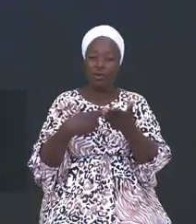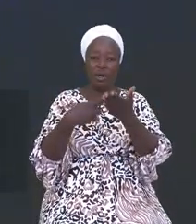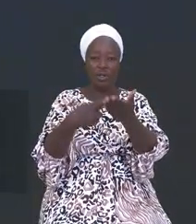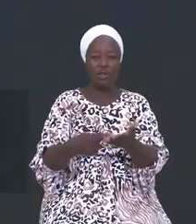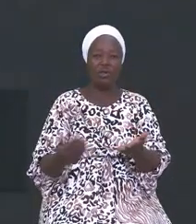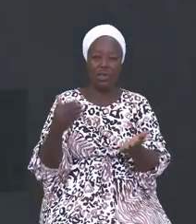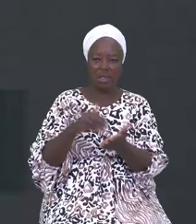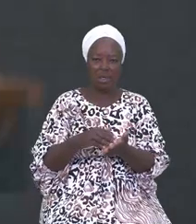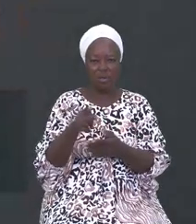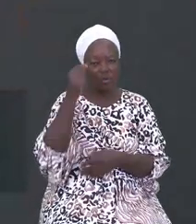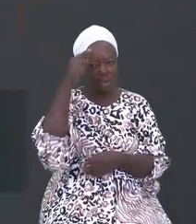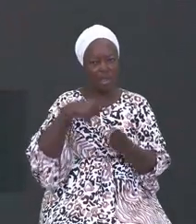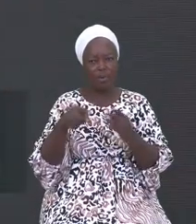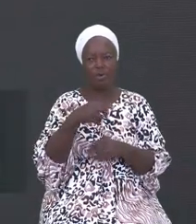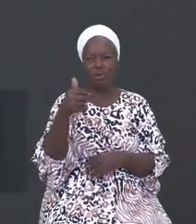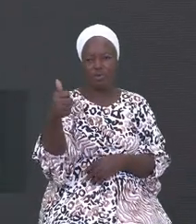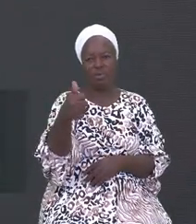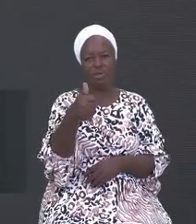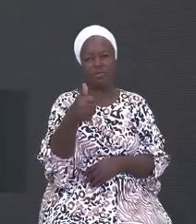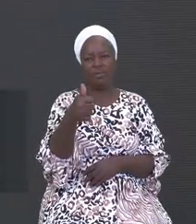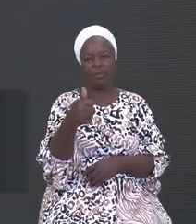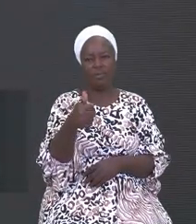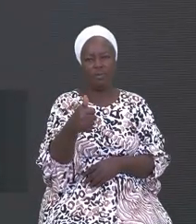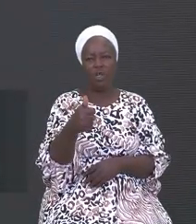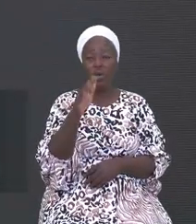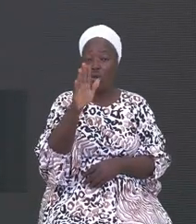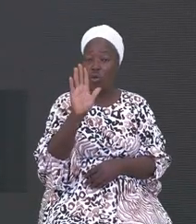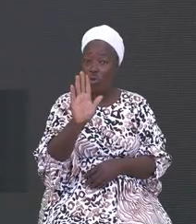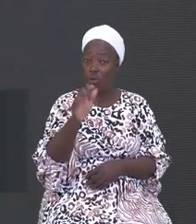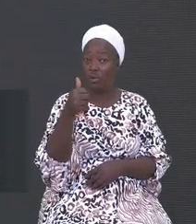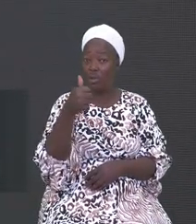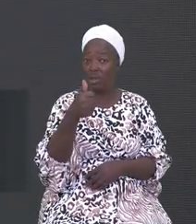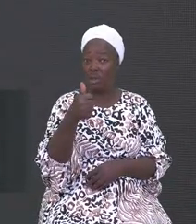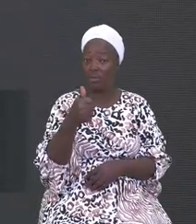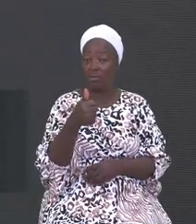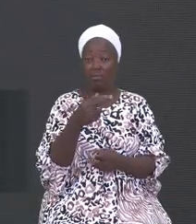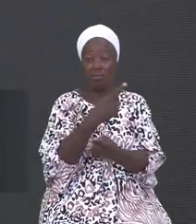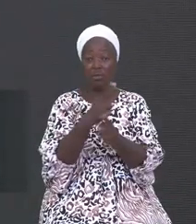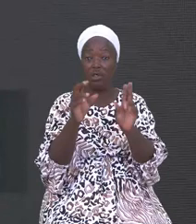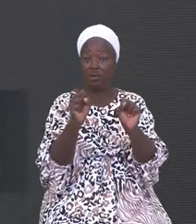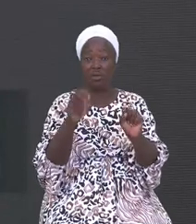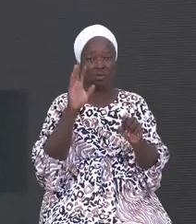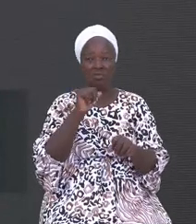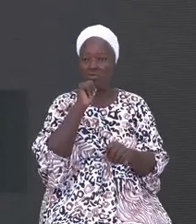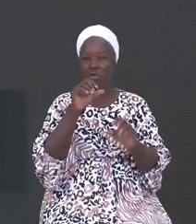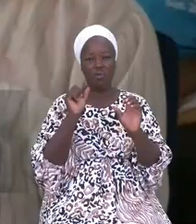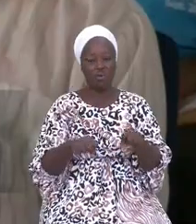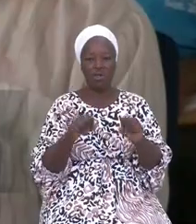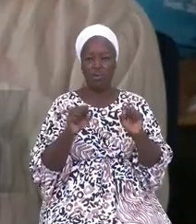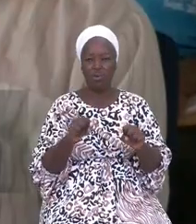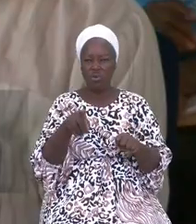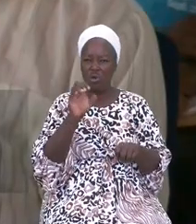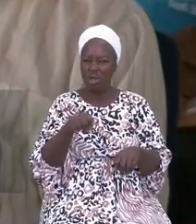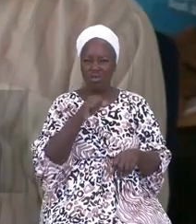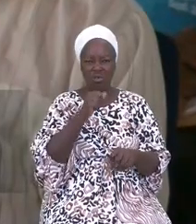yourself. Your self-redemption, impossible. You can't redeem yourself. "I've